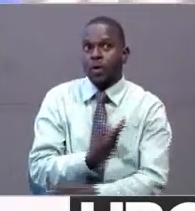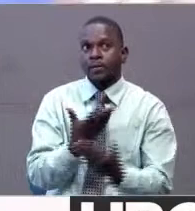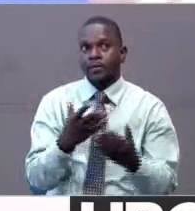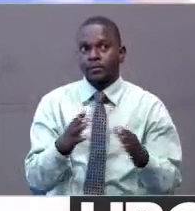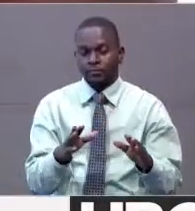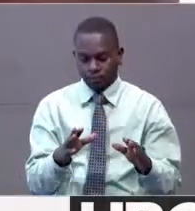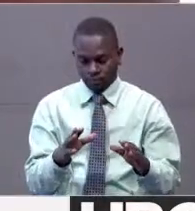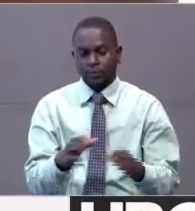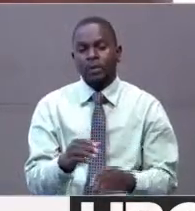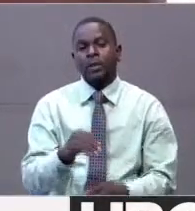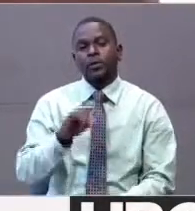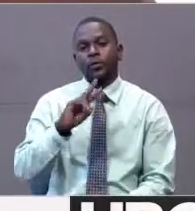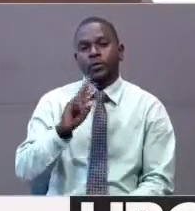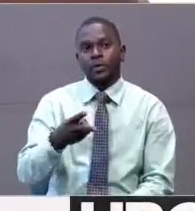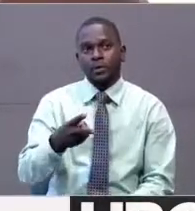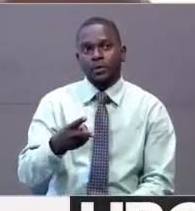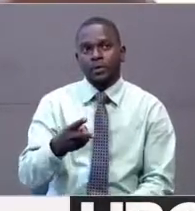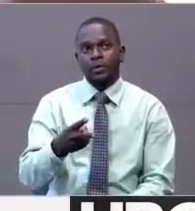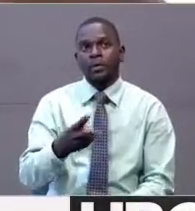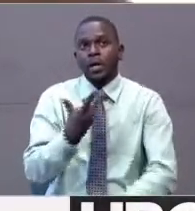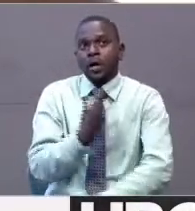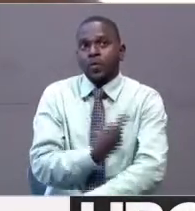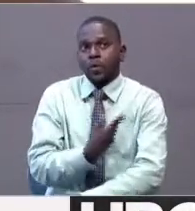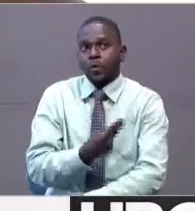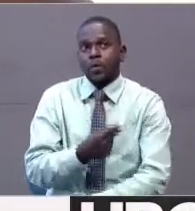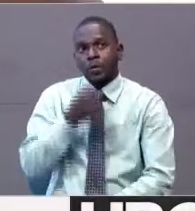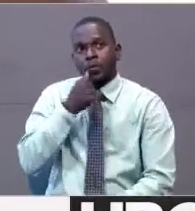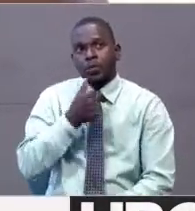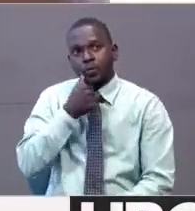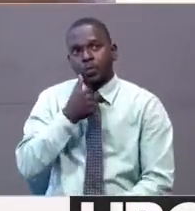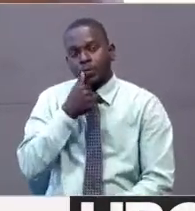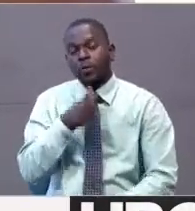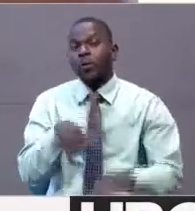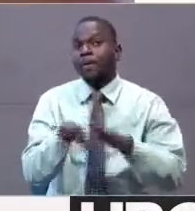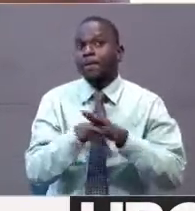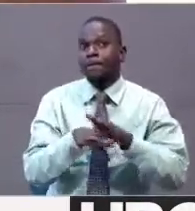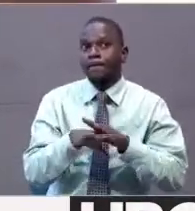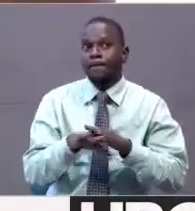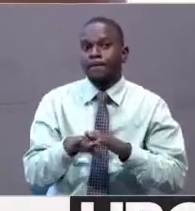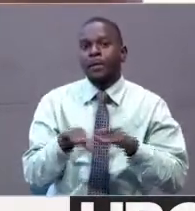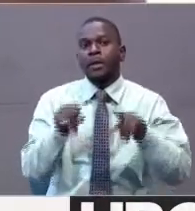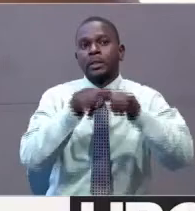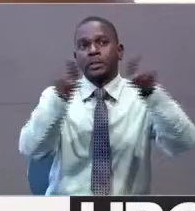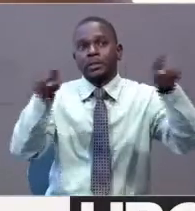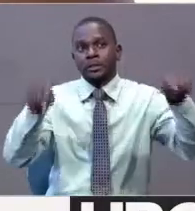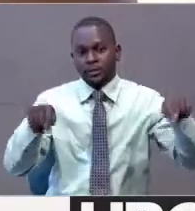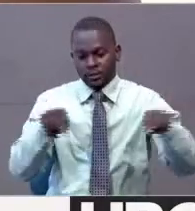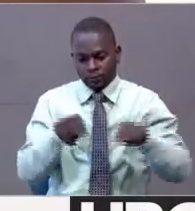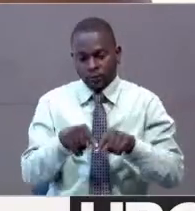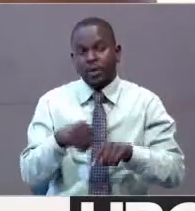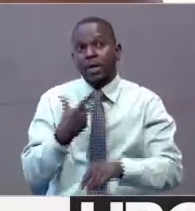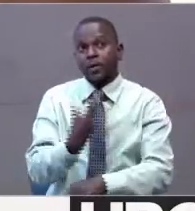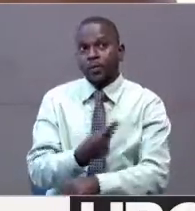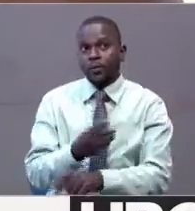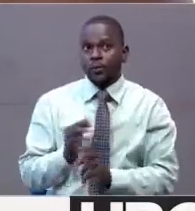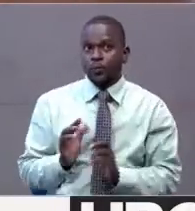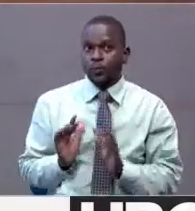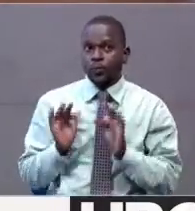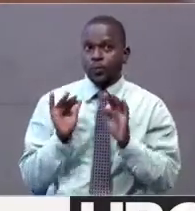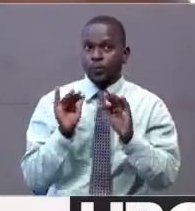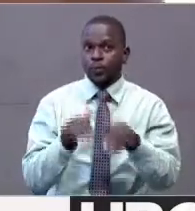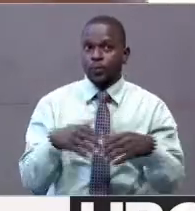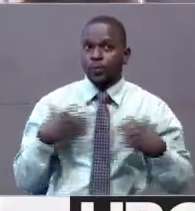with at least 2,000 taking the jabs on a daily basis. At State Square Vaccination Center, the turn-up is